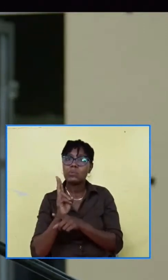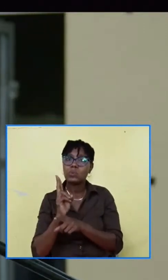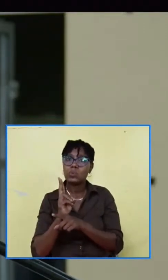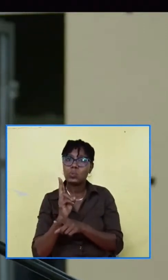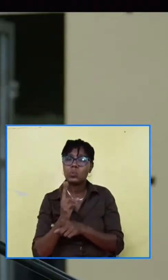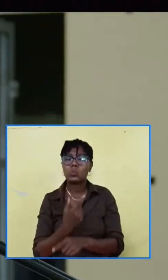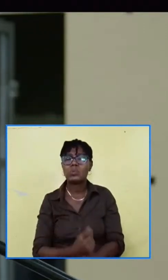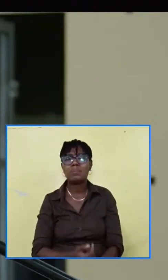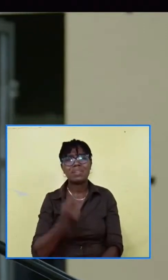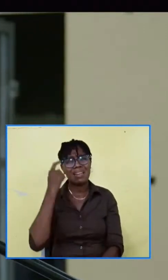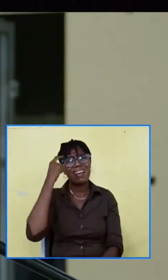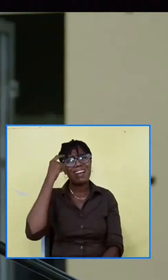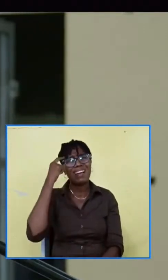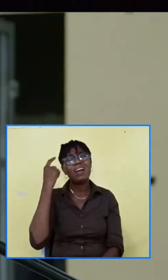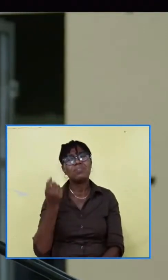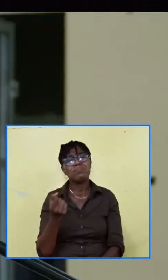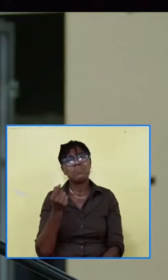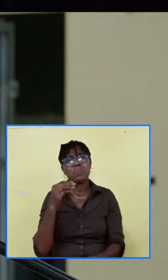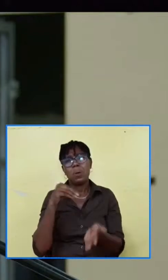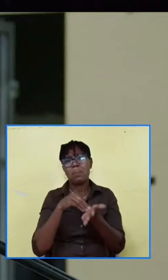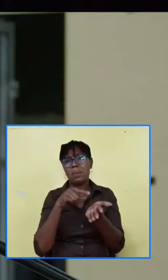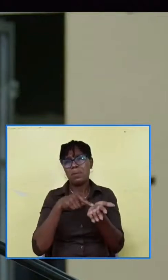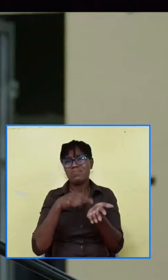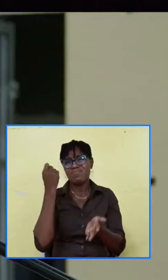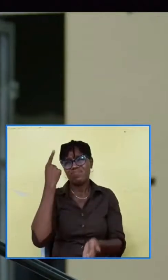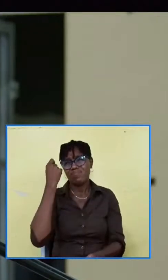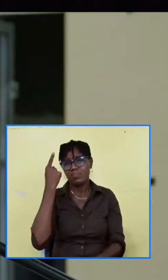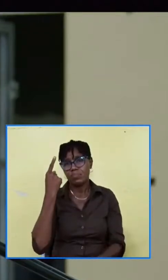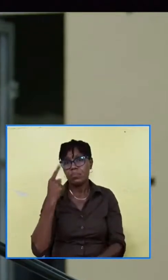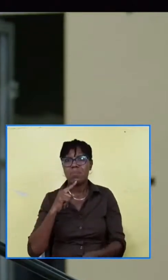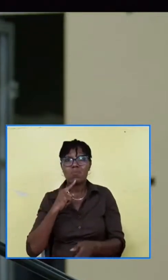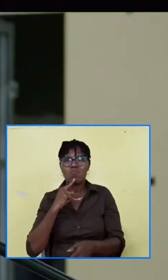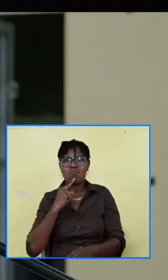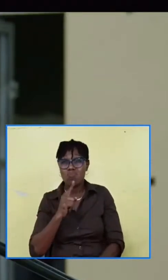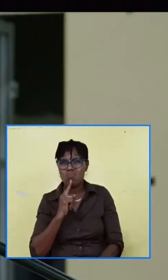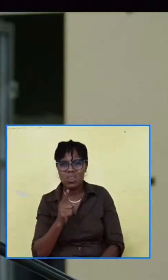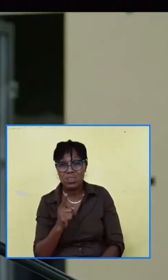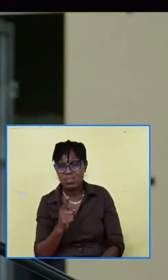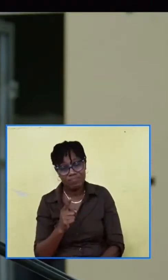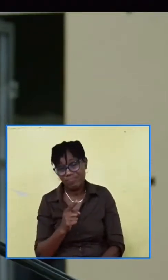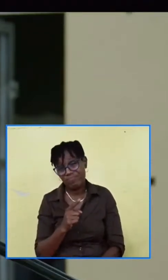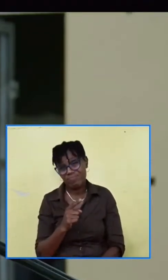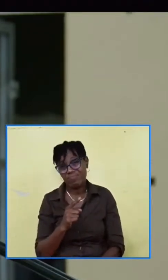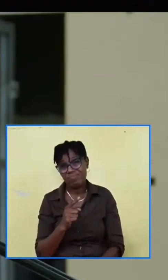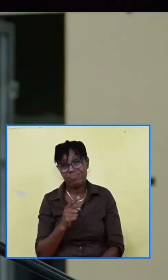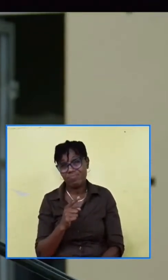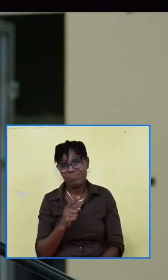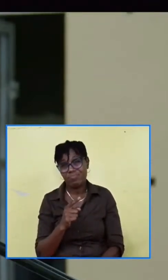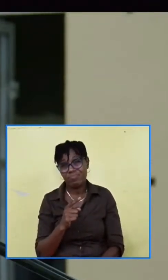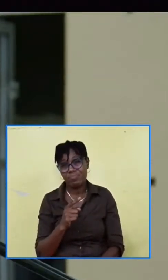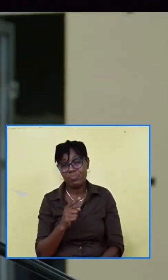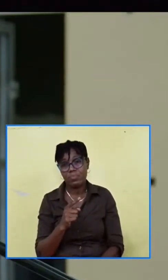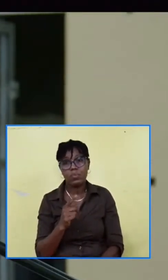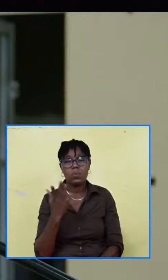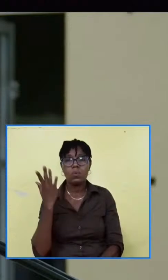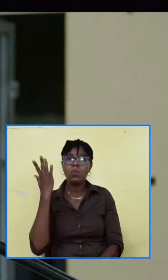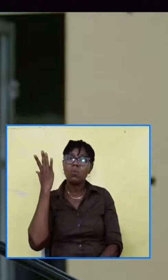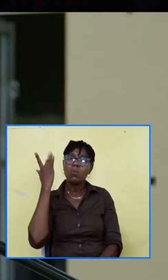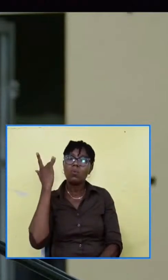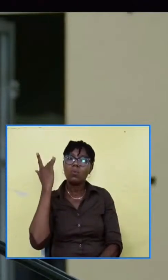numerically may make sense, but in reality, it is not founded in reality. You will have a situation